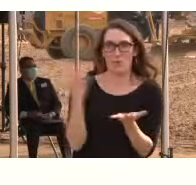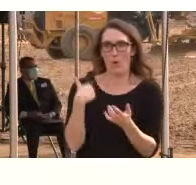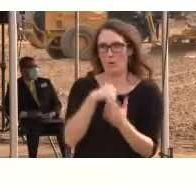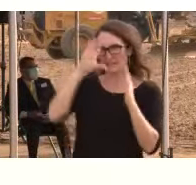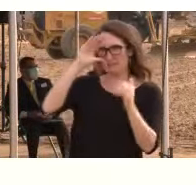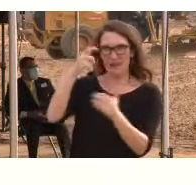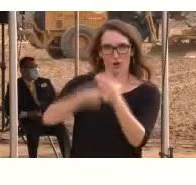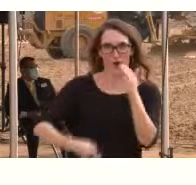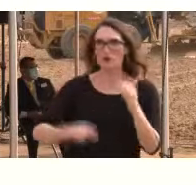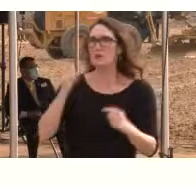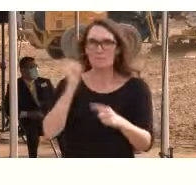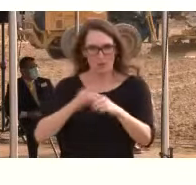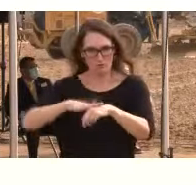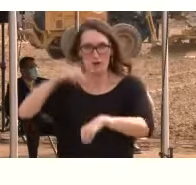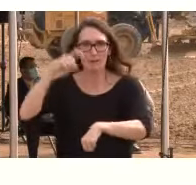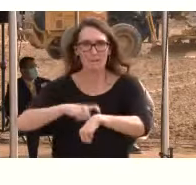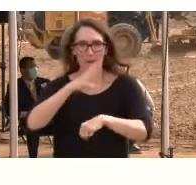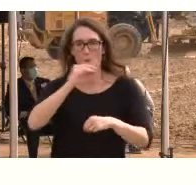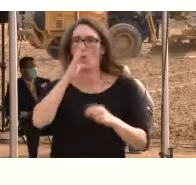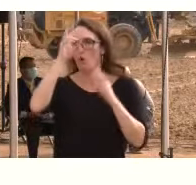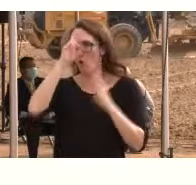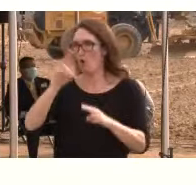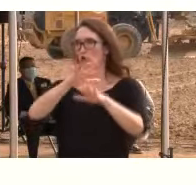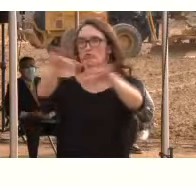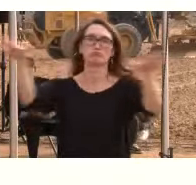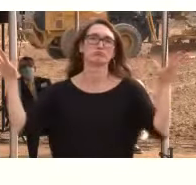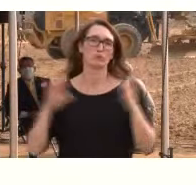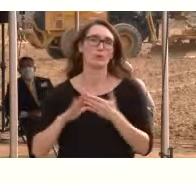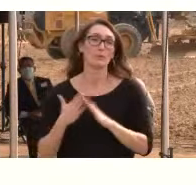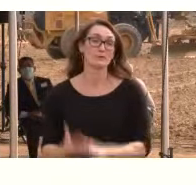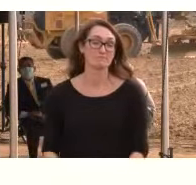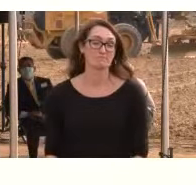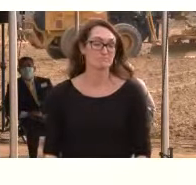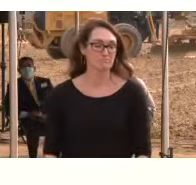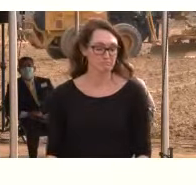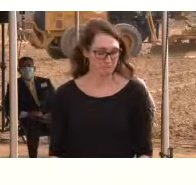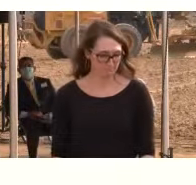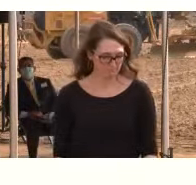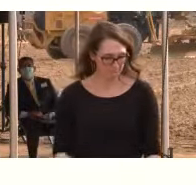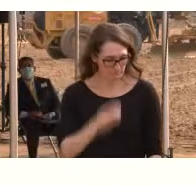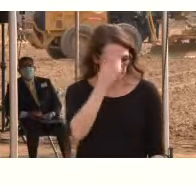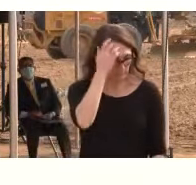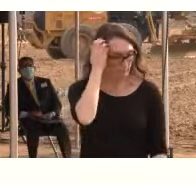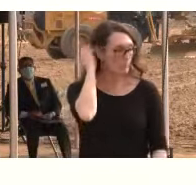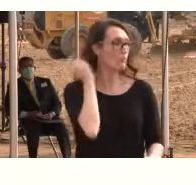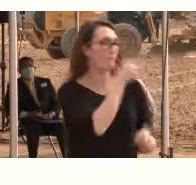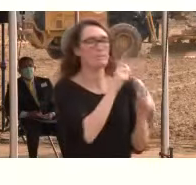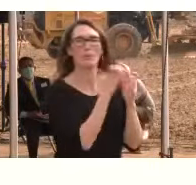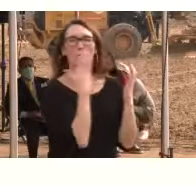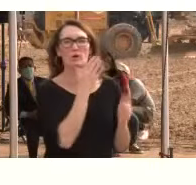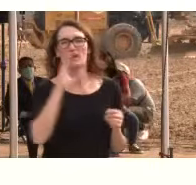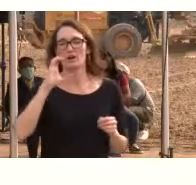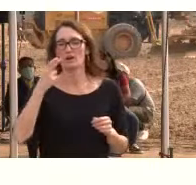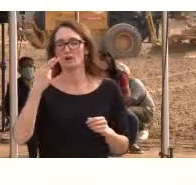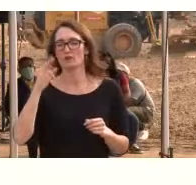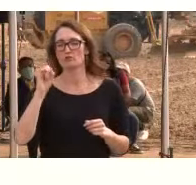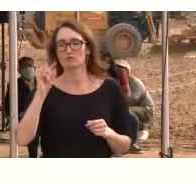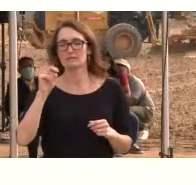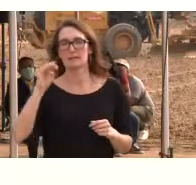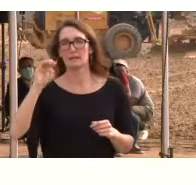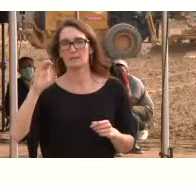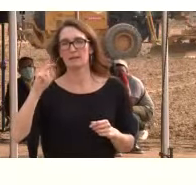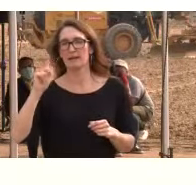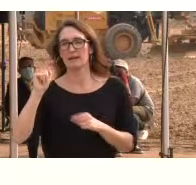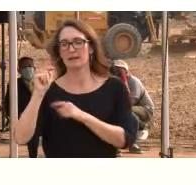honor to this community, to the whole community here. I have to acknowledge Christine McTerrion and